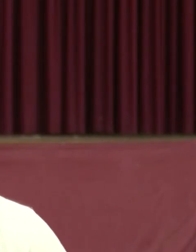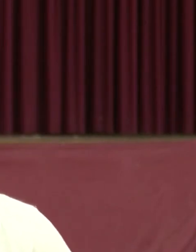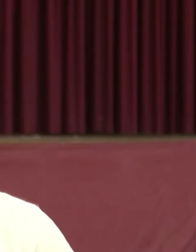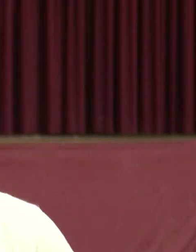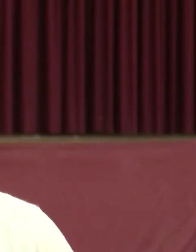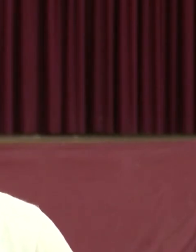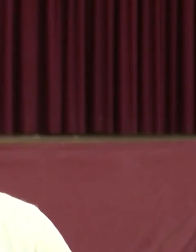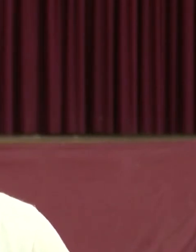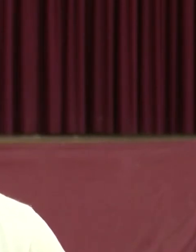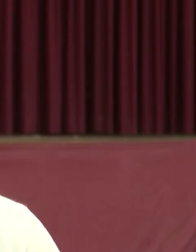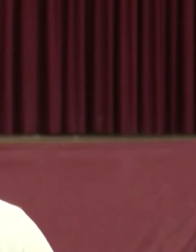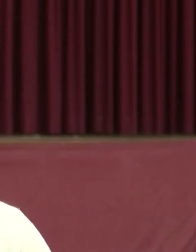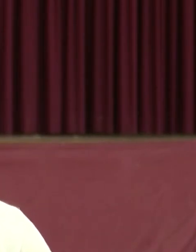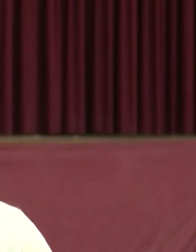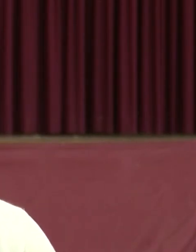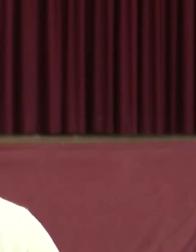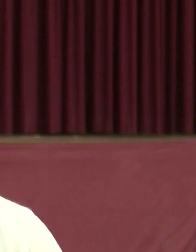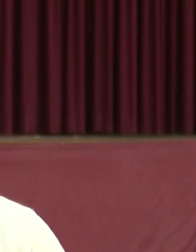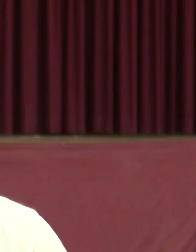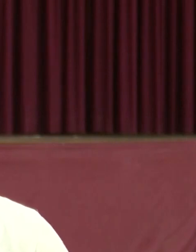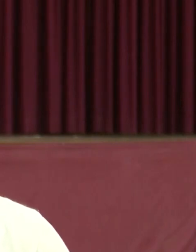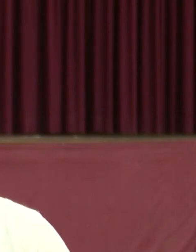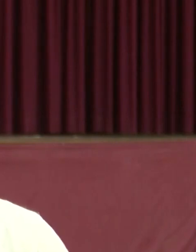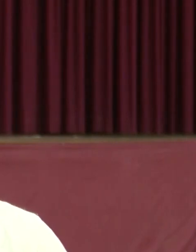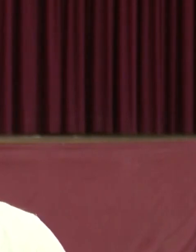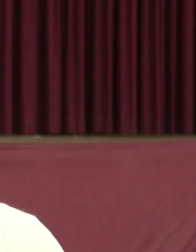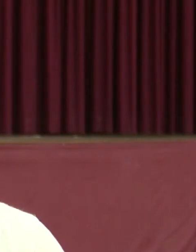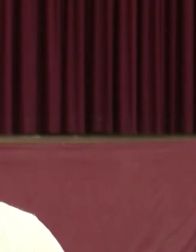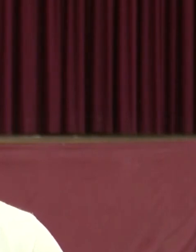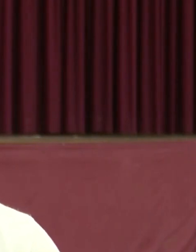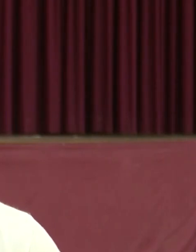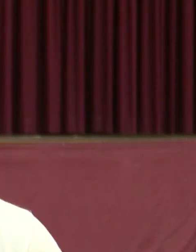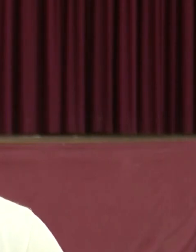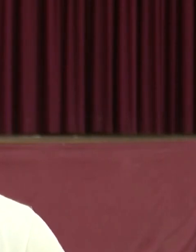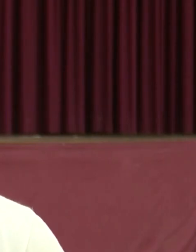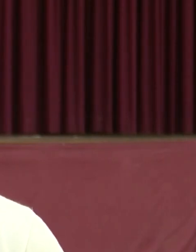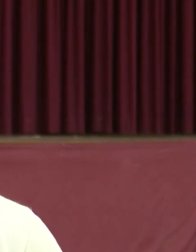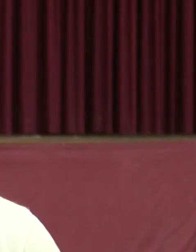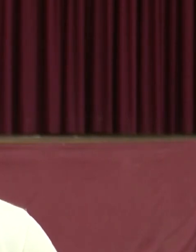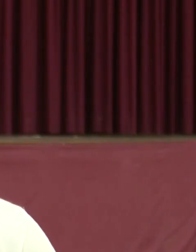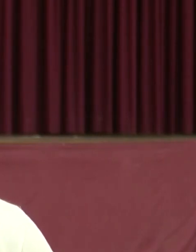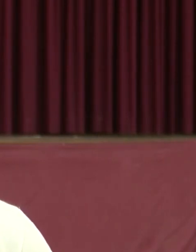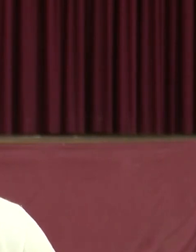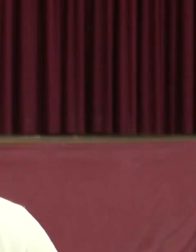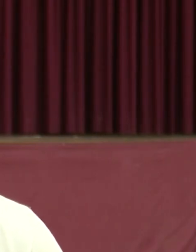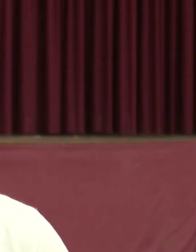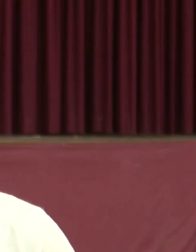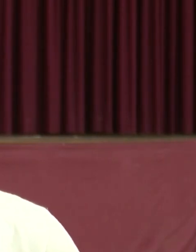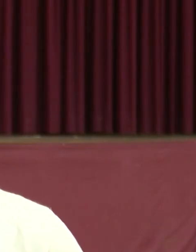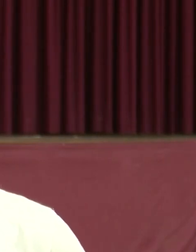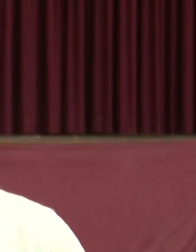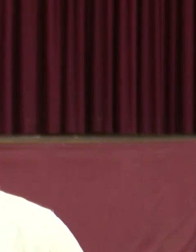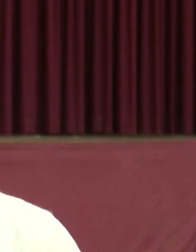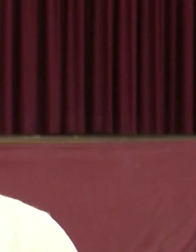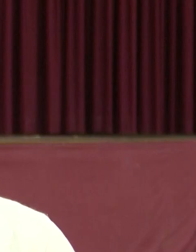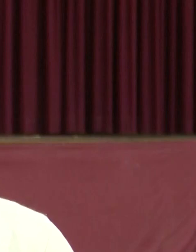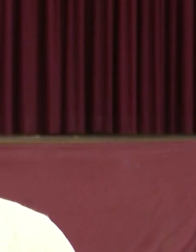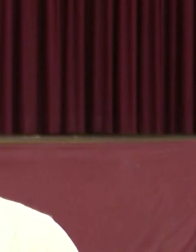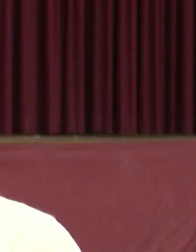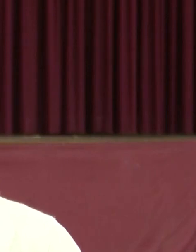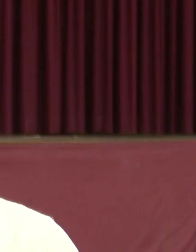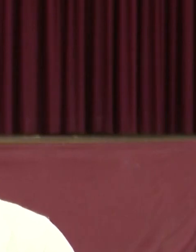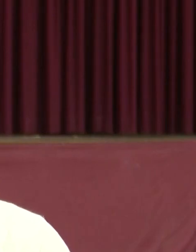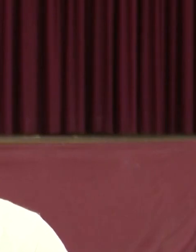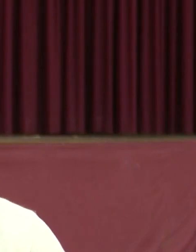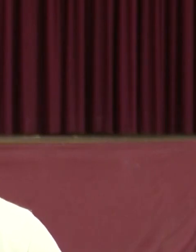this, and I know that some medals will come home. And I would like to say thank you to the St.